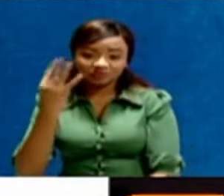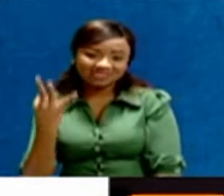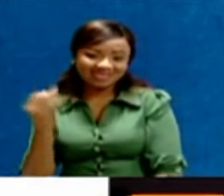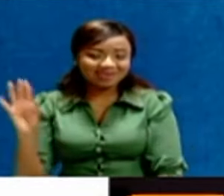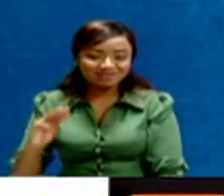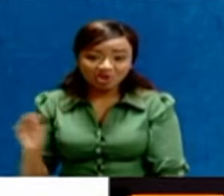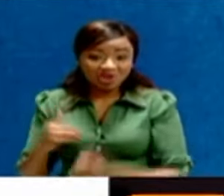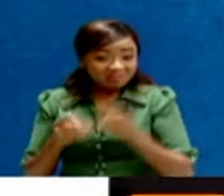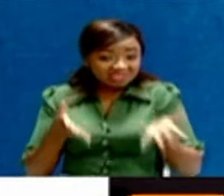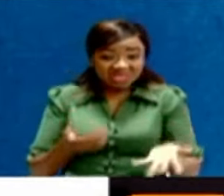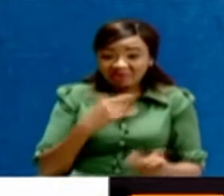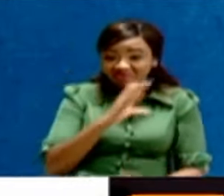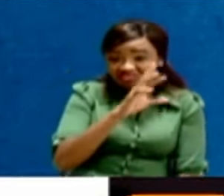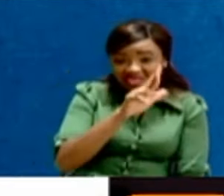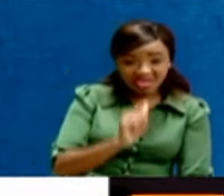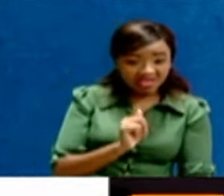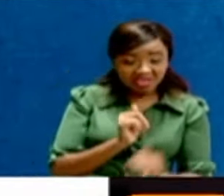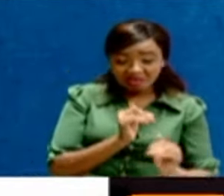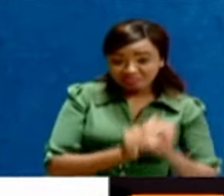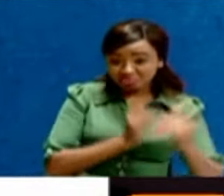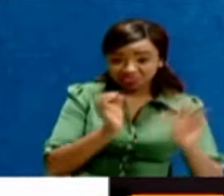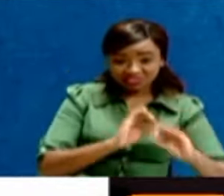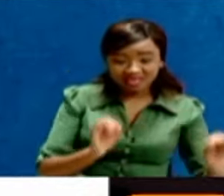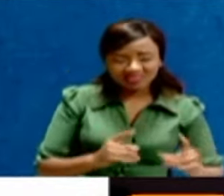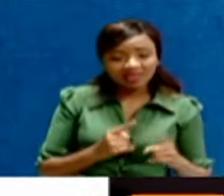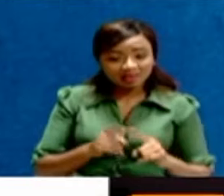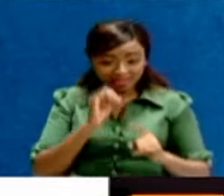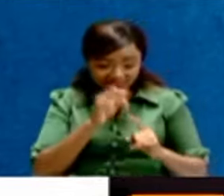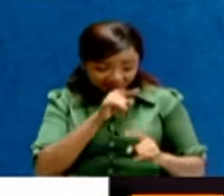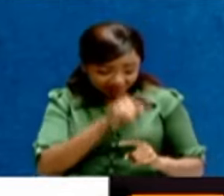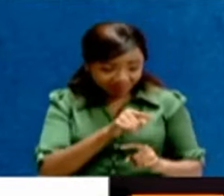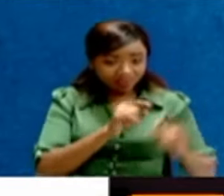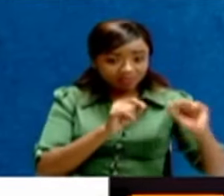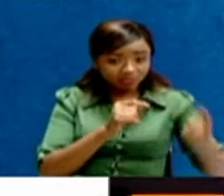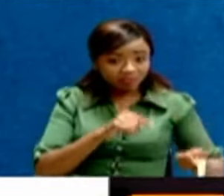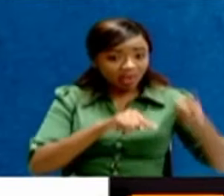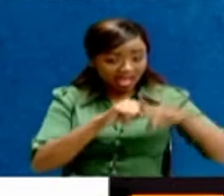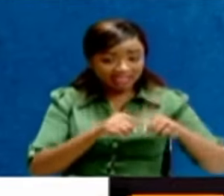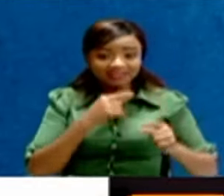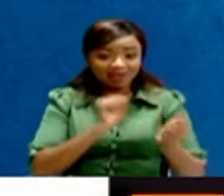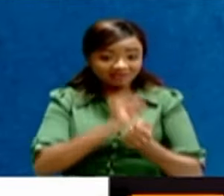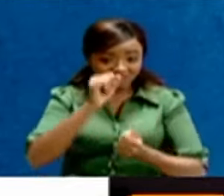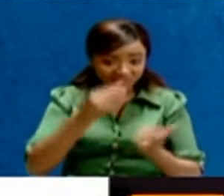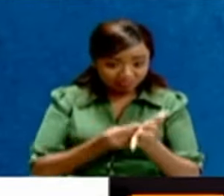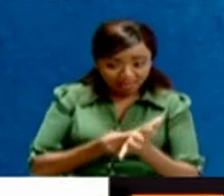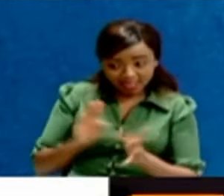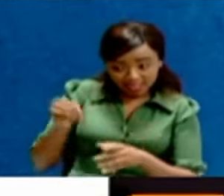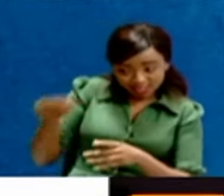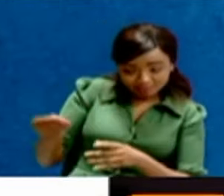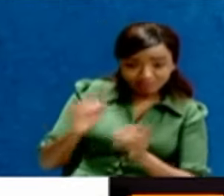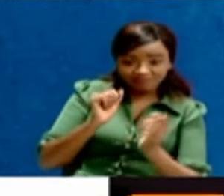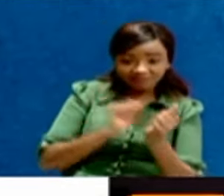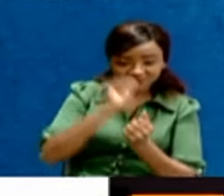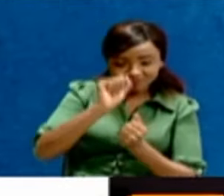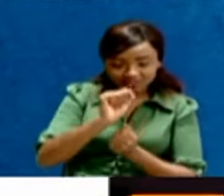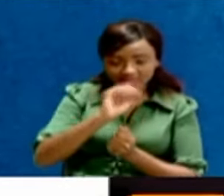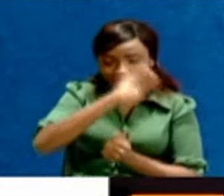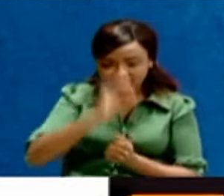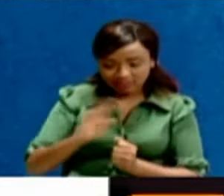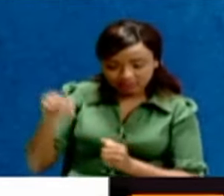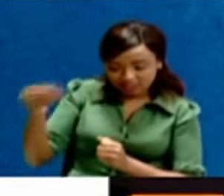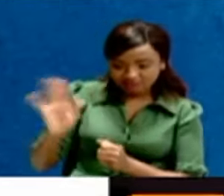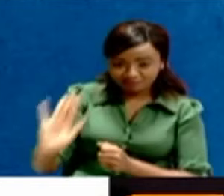don't have a CRA formula. But if the CRA comes with its rider, that 15% of money be allocated, then we can amend as a Senate to